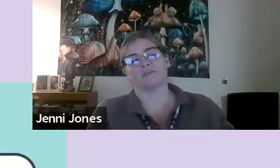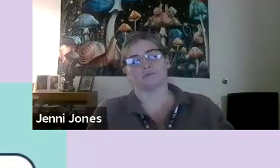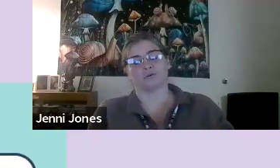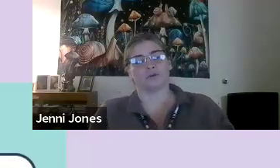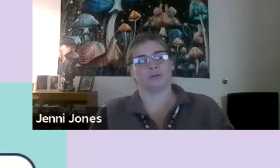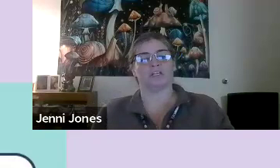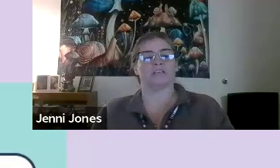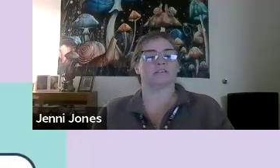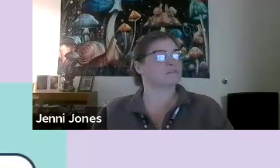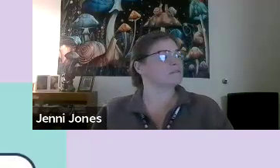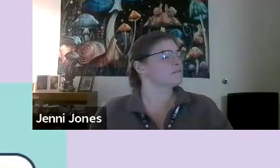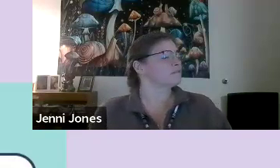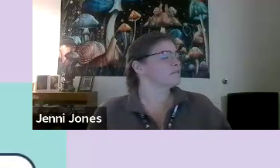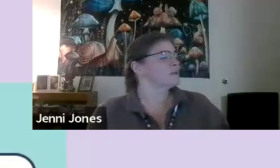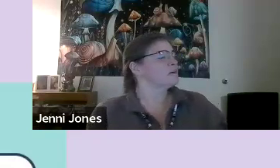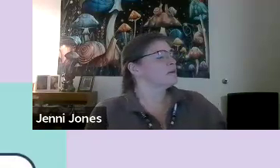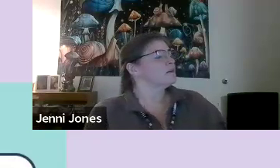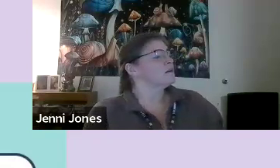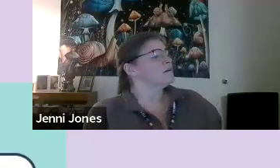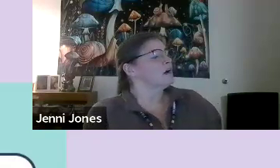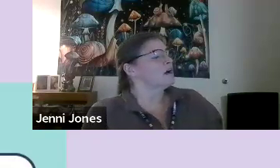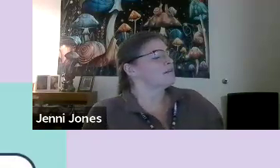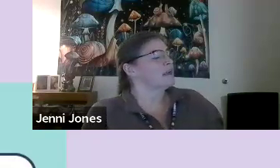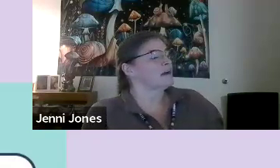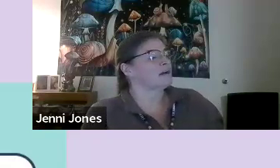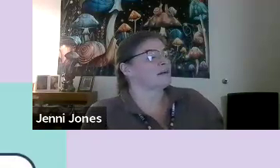when people live in rural communities.